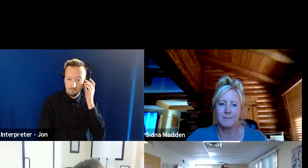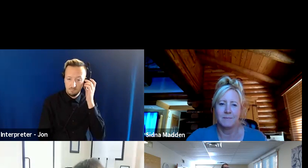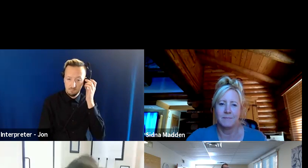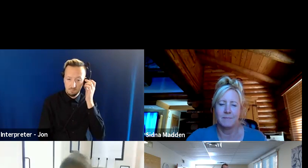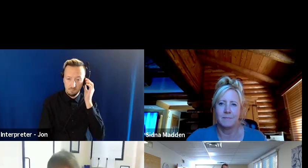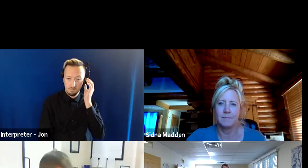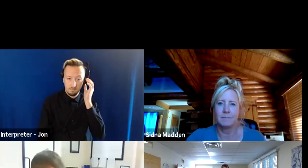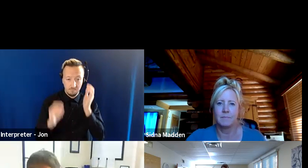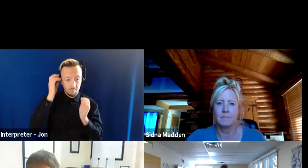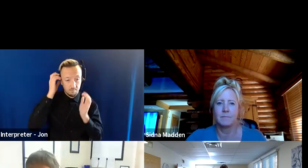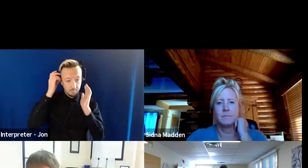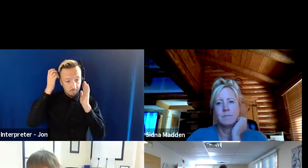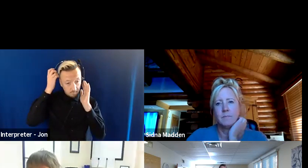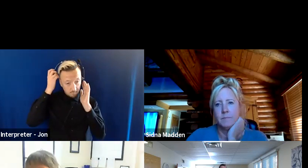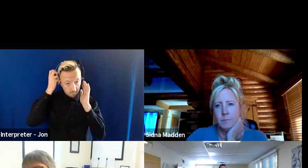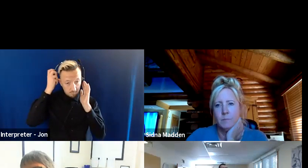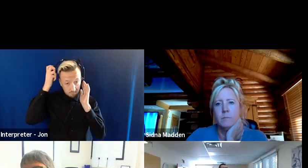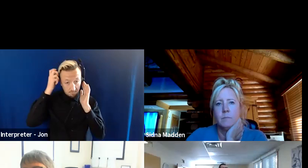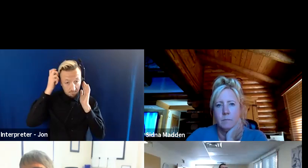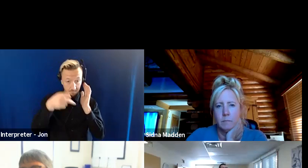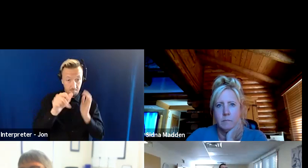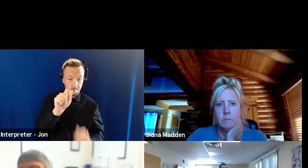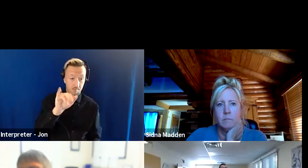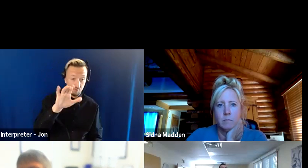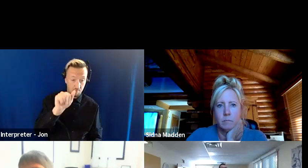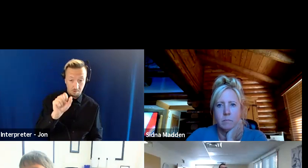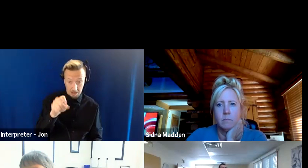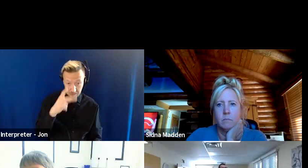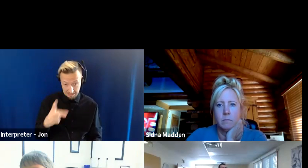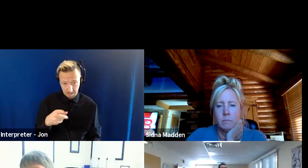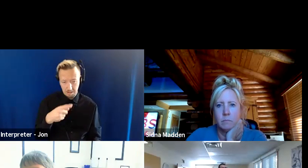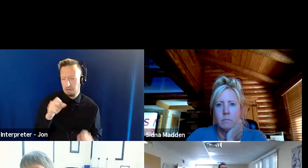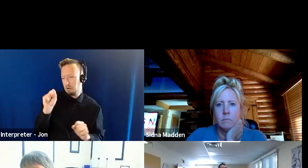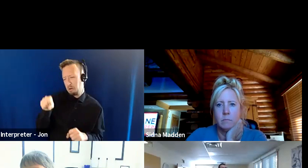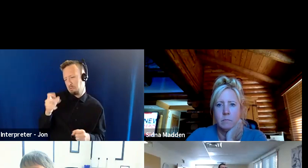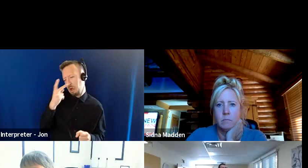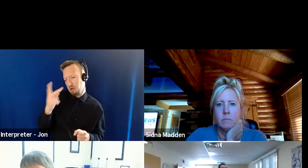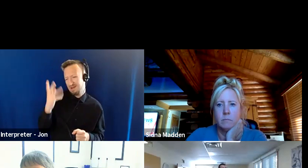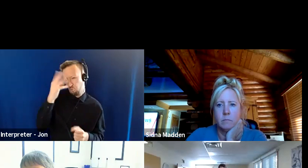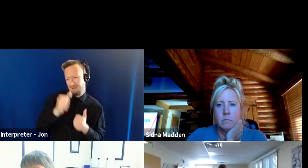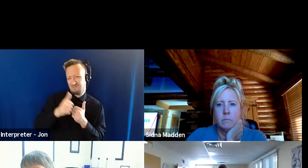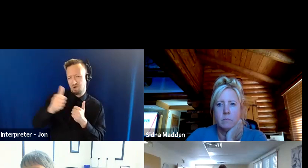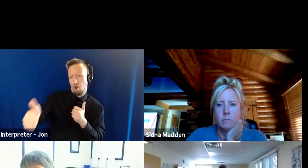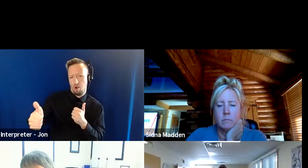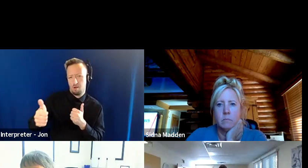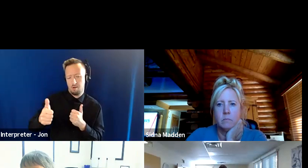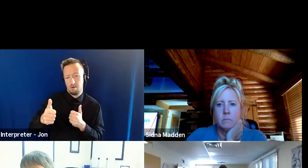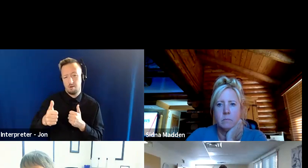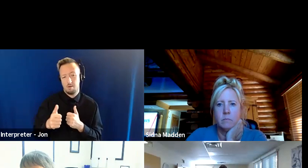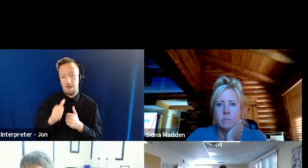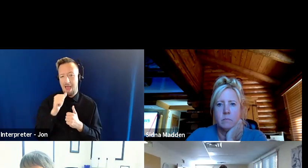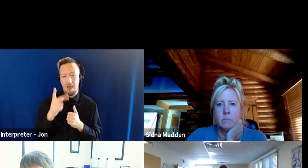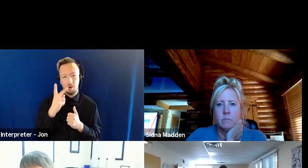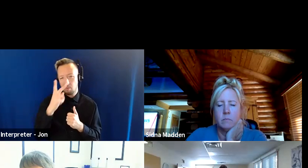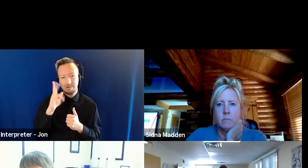Patricia, can you see us okay? Yeah. To well, read I our mean, lips? You're far away. You're pretty far away. I don't see your face